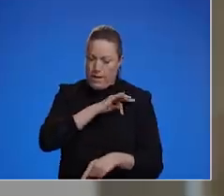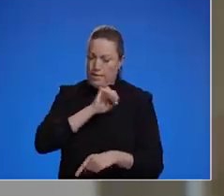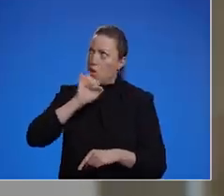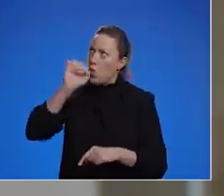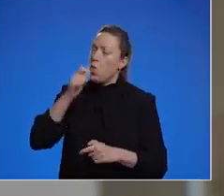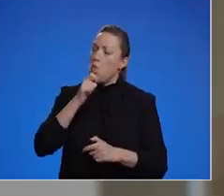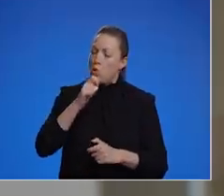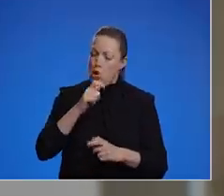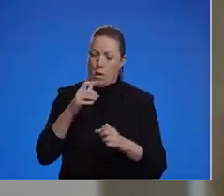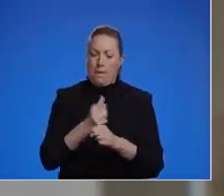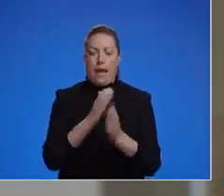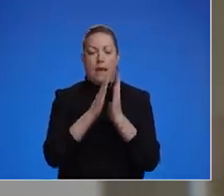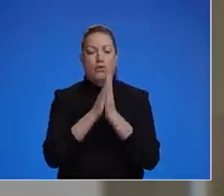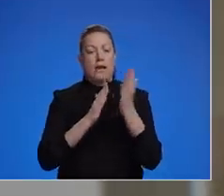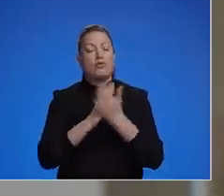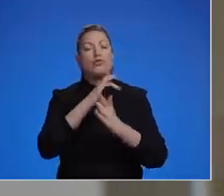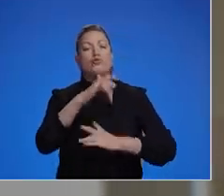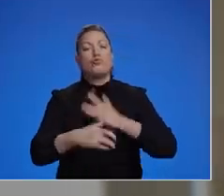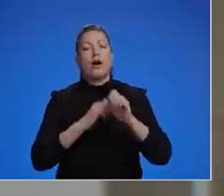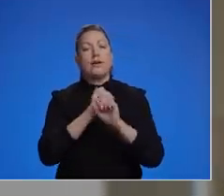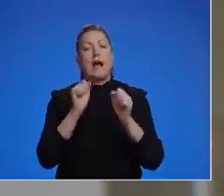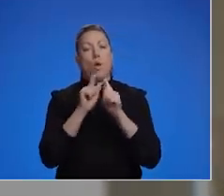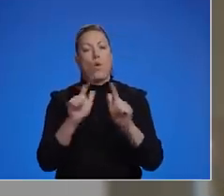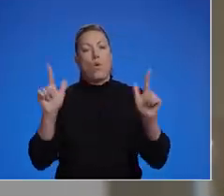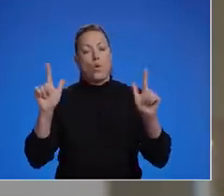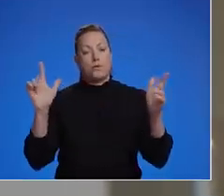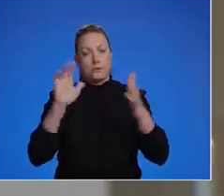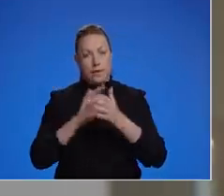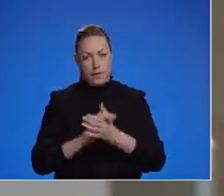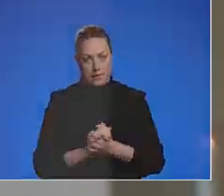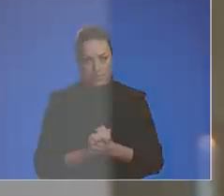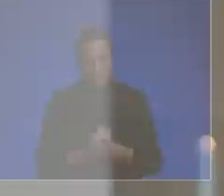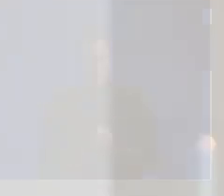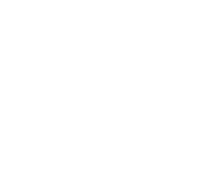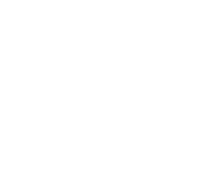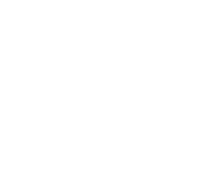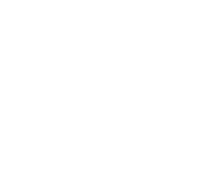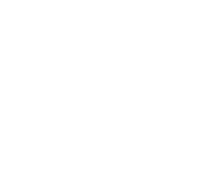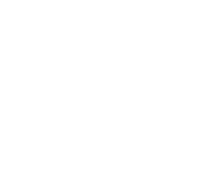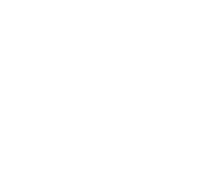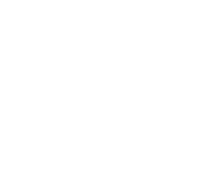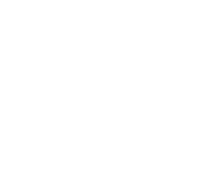word. We make this prayer through Christ our Lord. Amen.